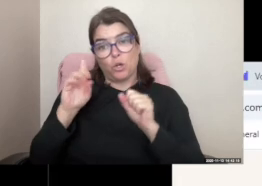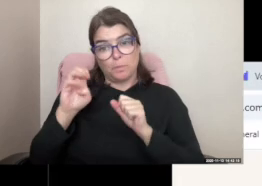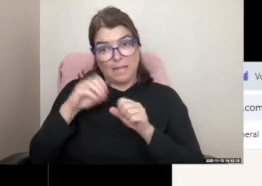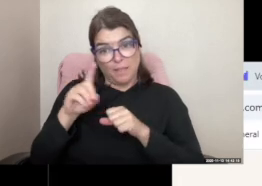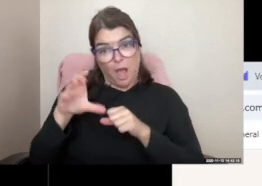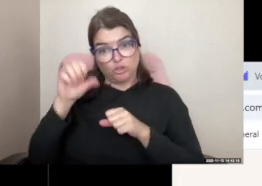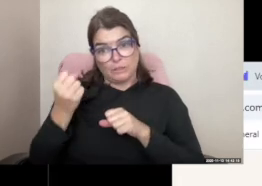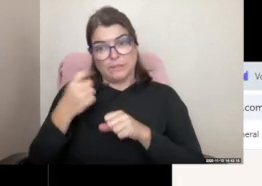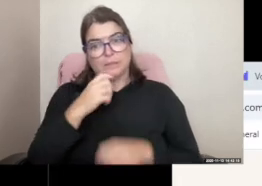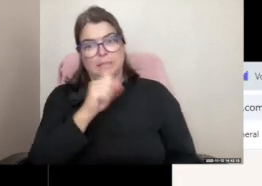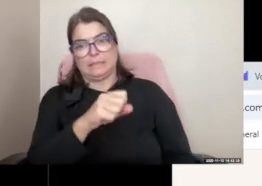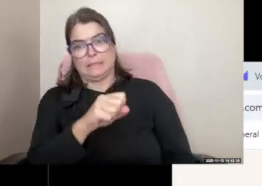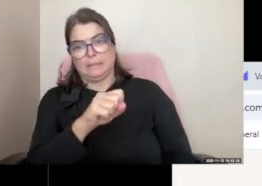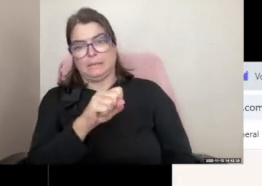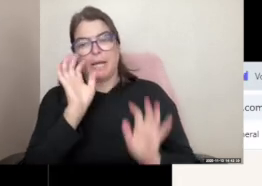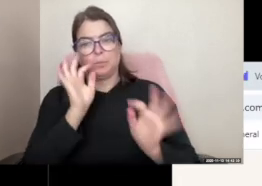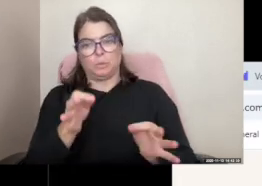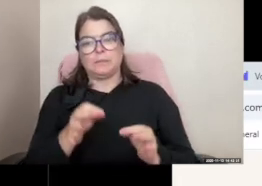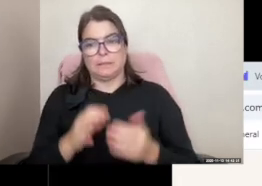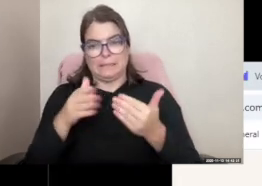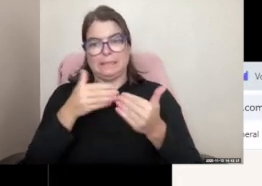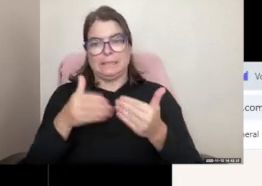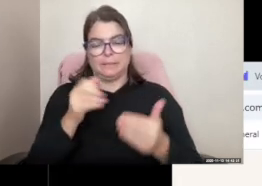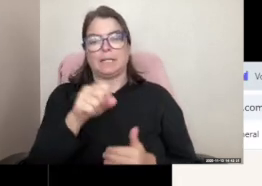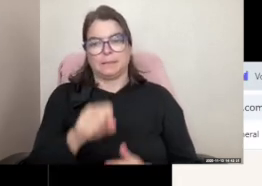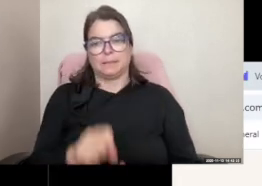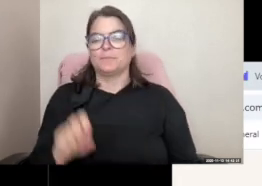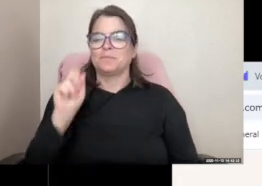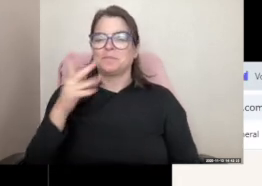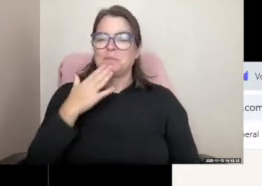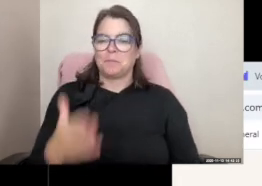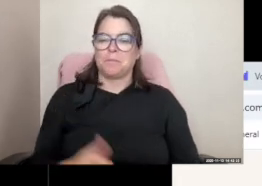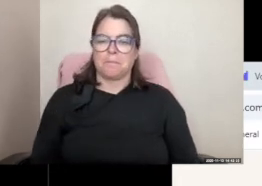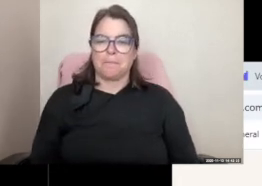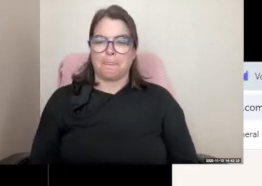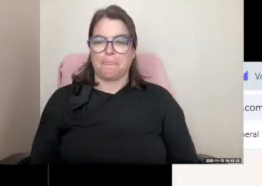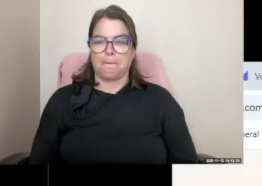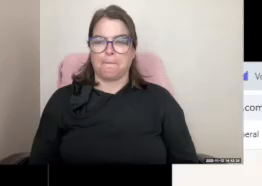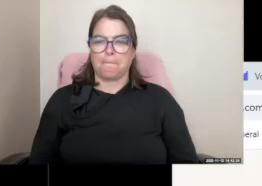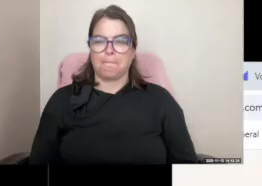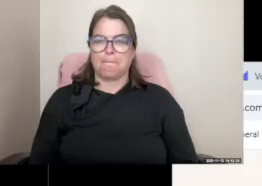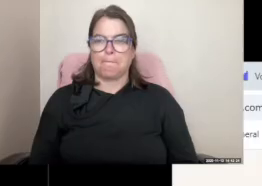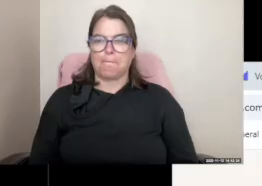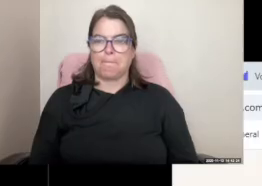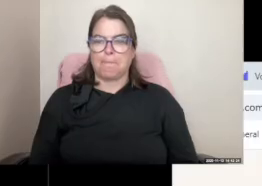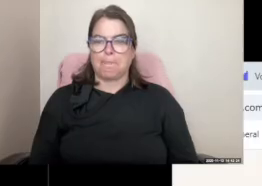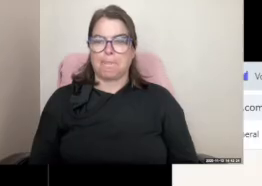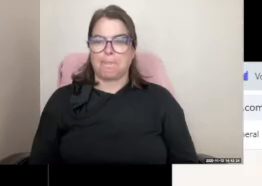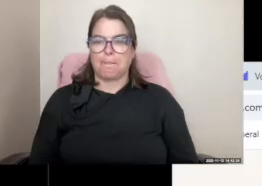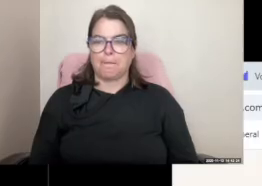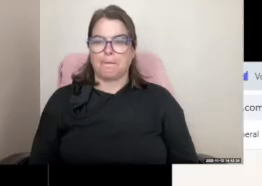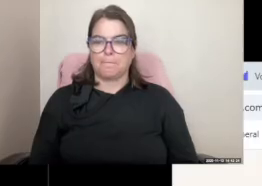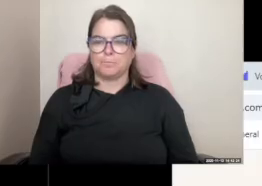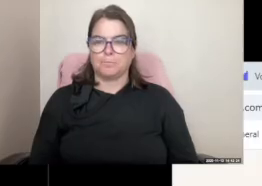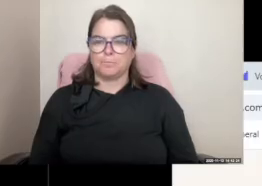the components can become the thing that limits production, if that makes sense. So, But is it fair to